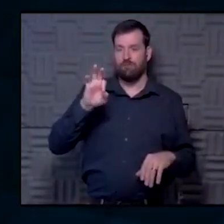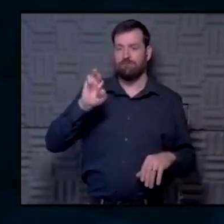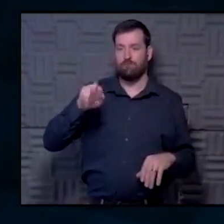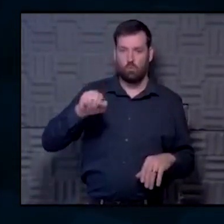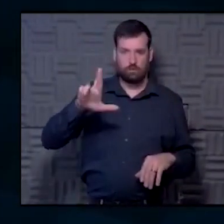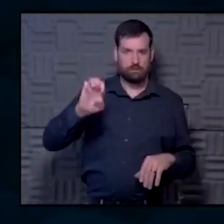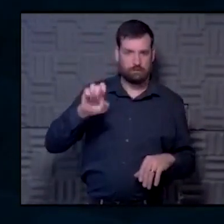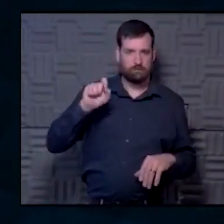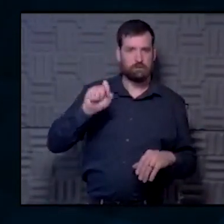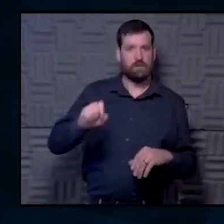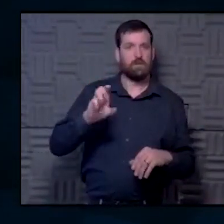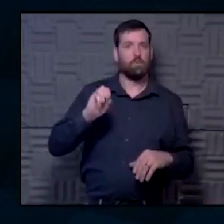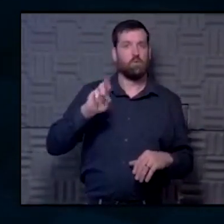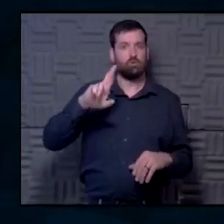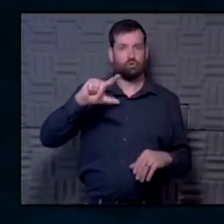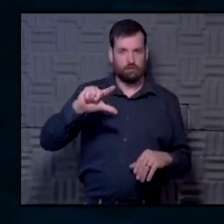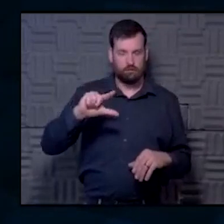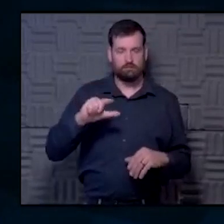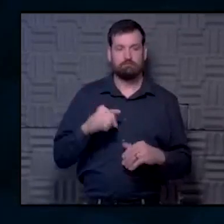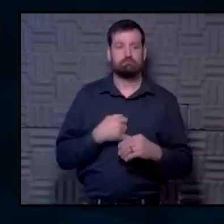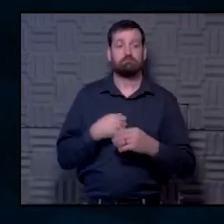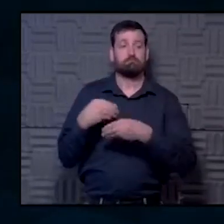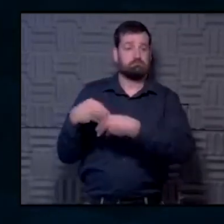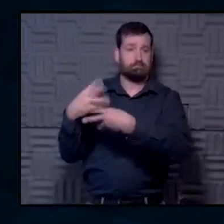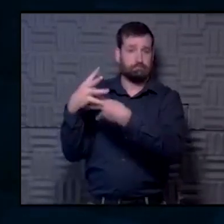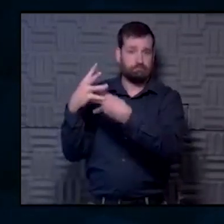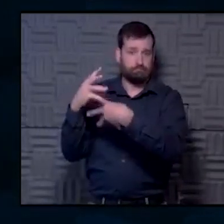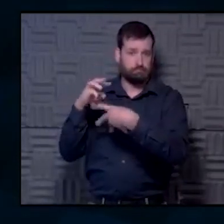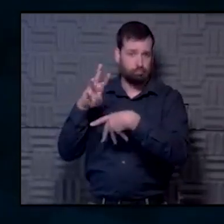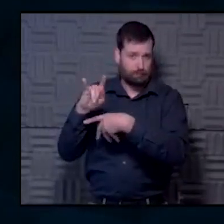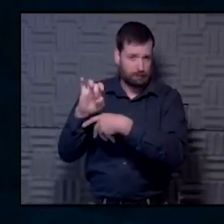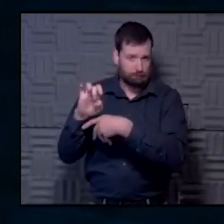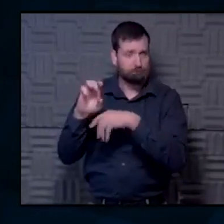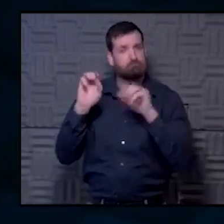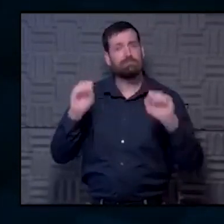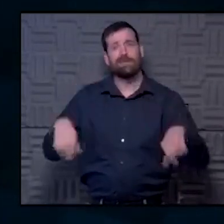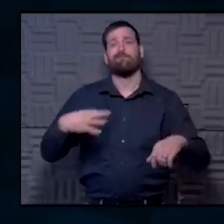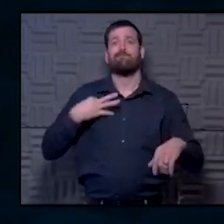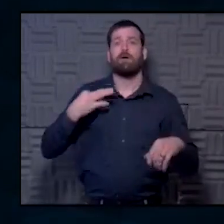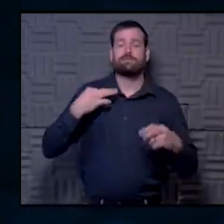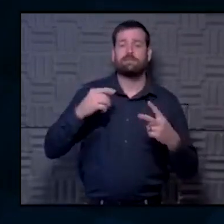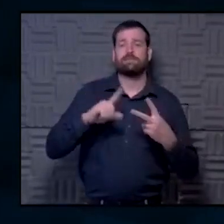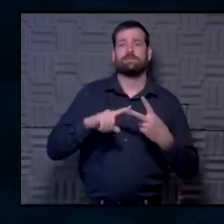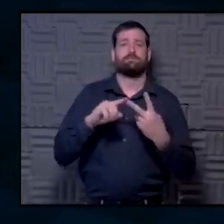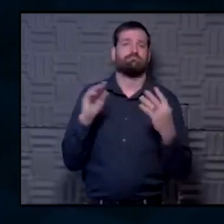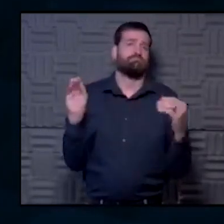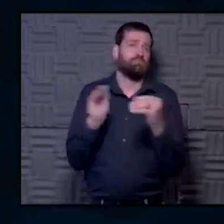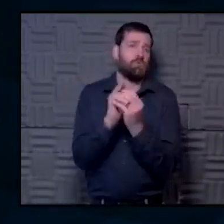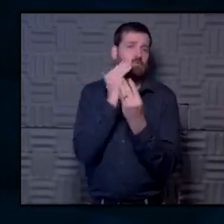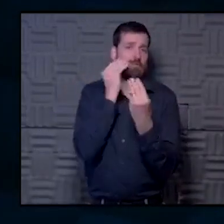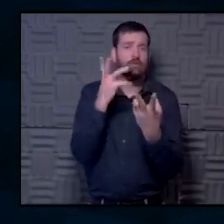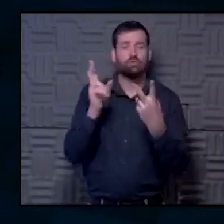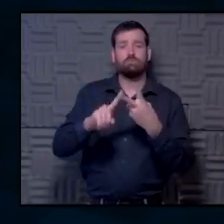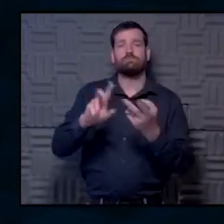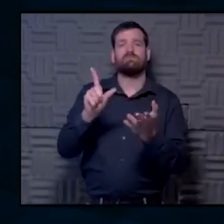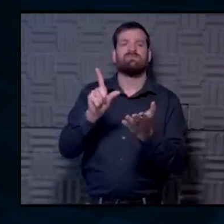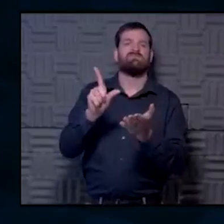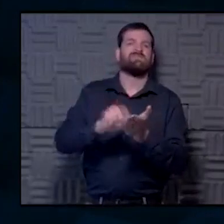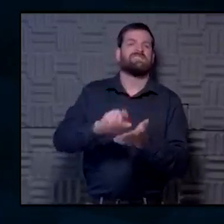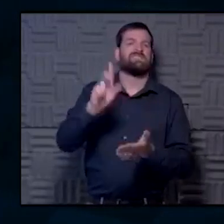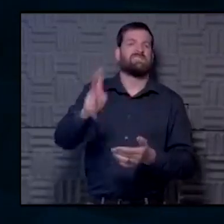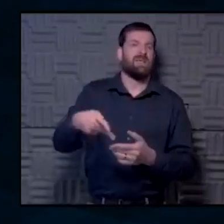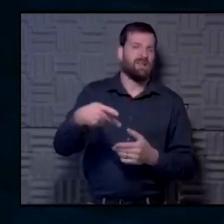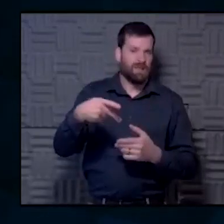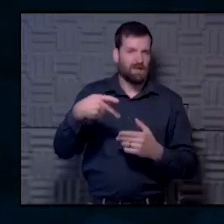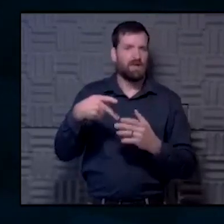covidcareforce.org. And if you'll go to that website, you can volunteer, you can get more information, sign up for newsletters, of course, make a